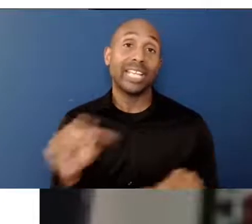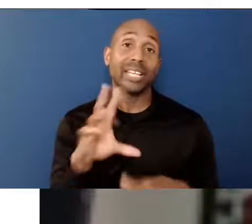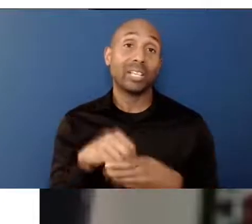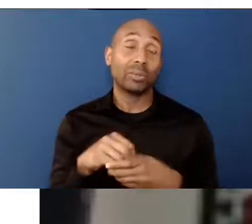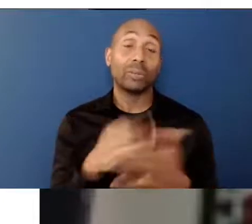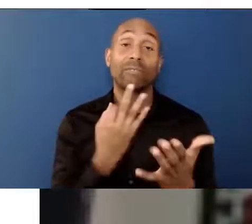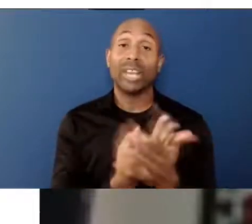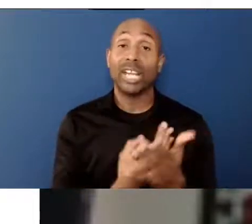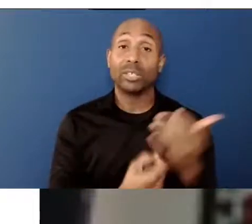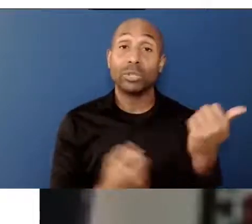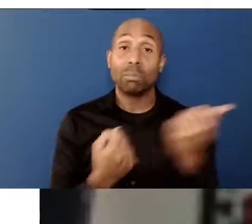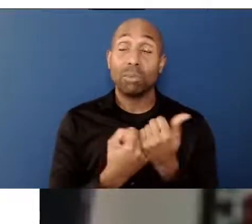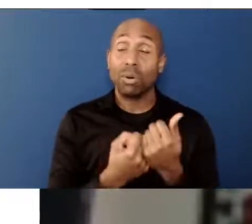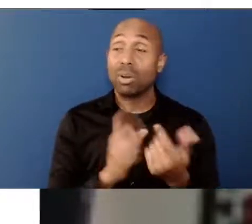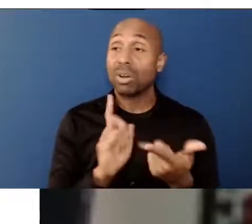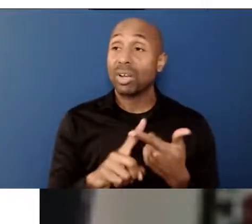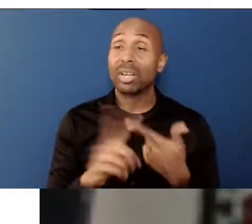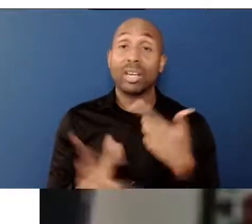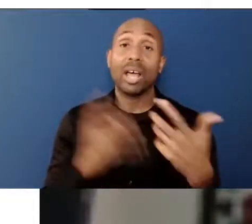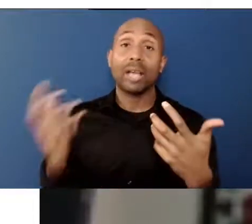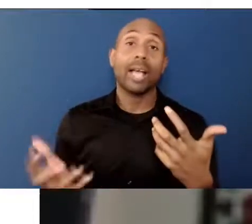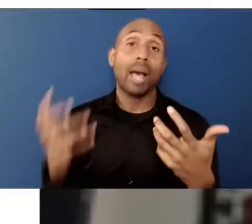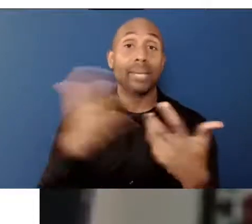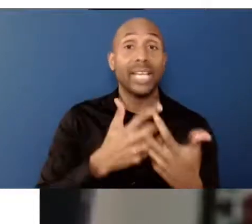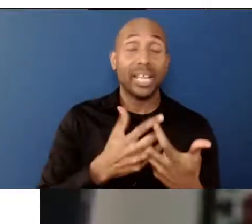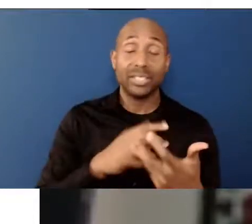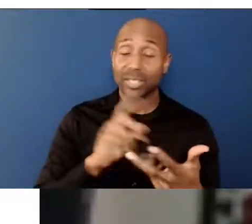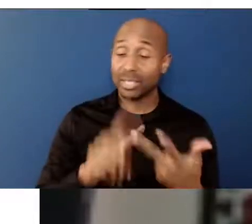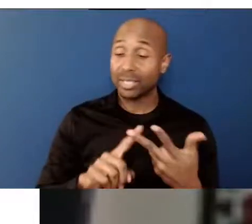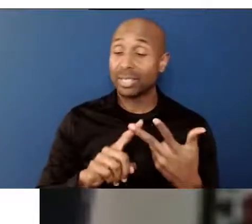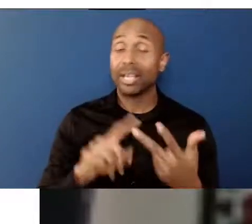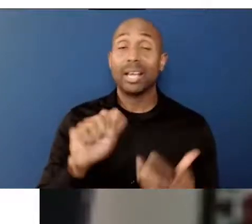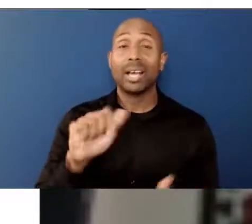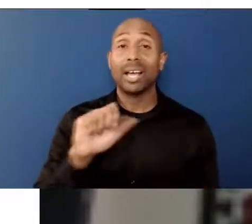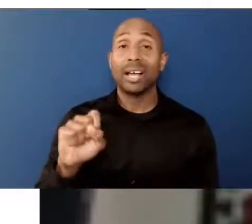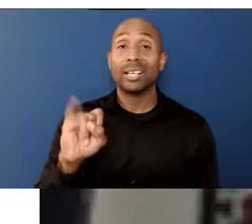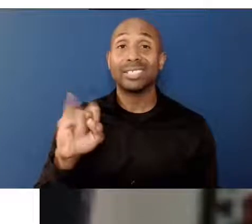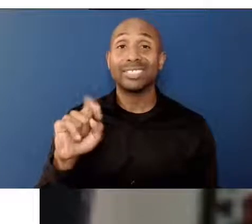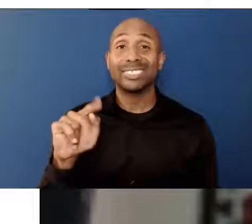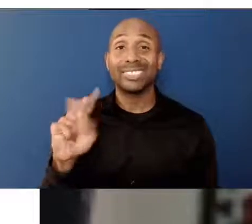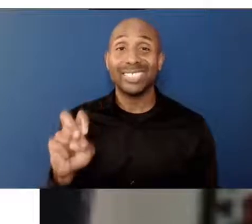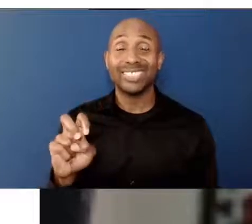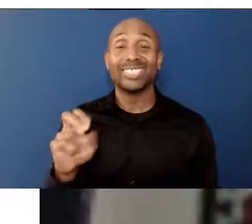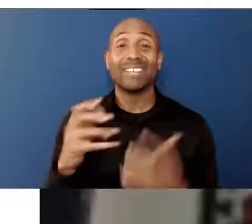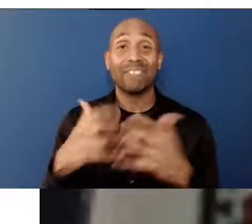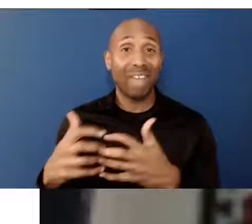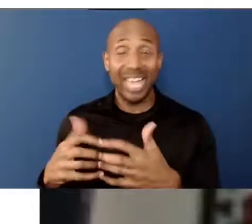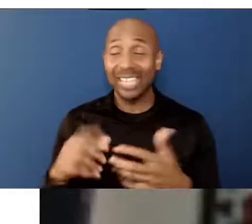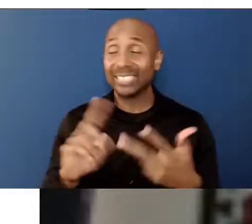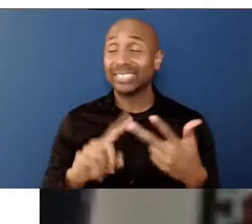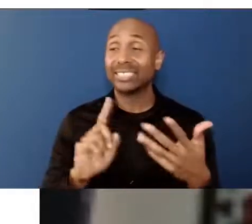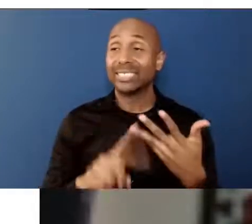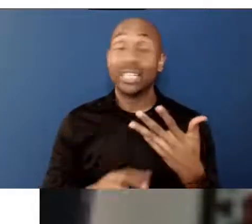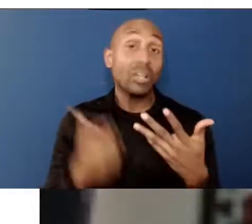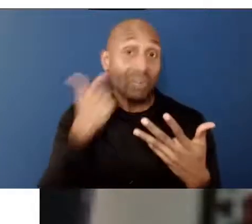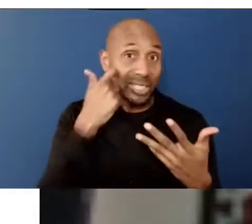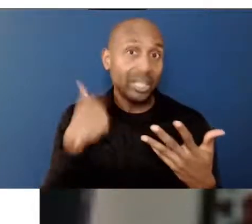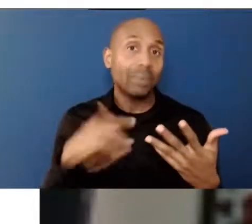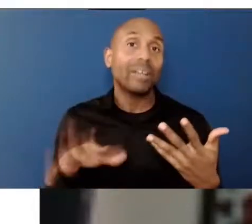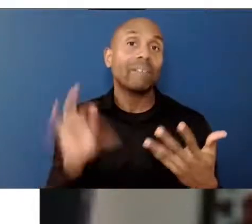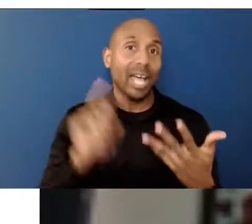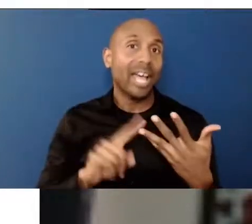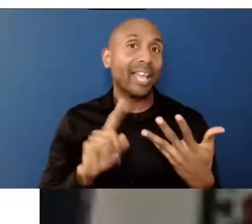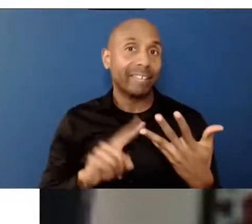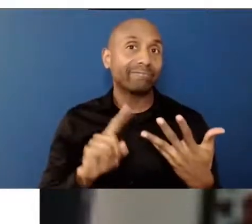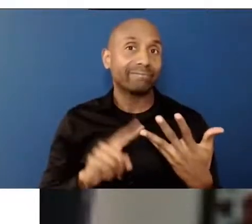to accommodations or assistive devices, or even the most recent thing that we've been running into is to help people